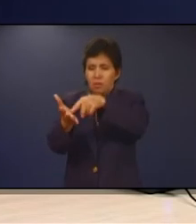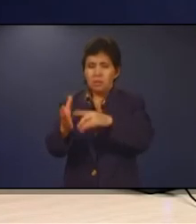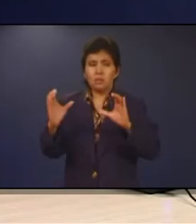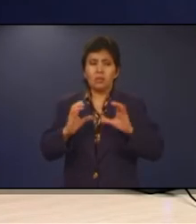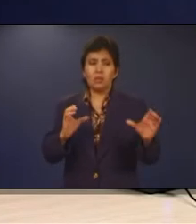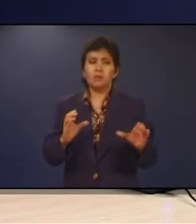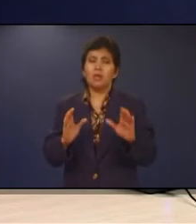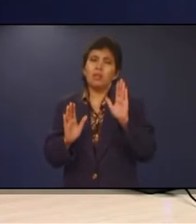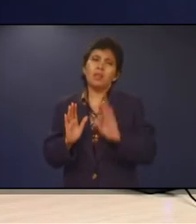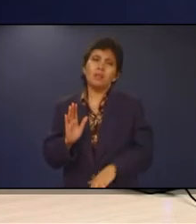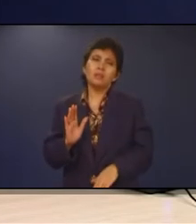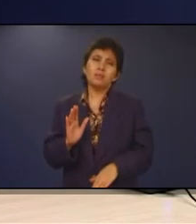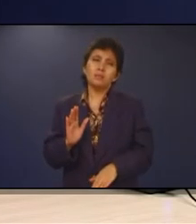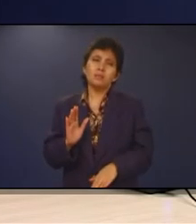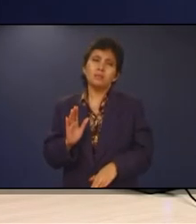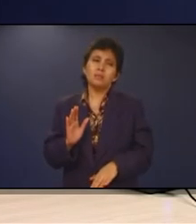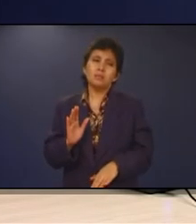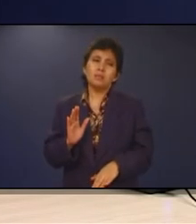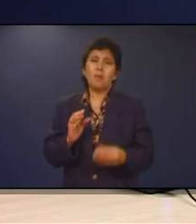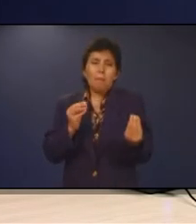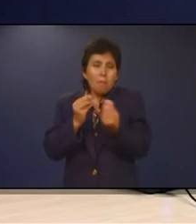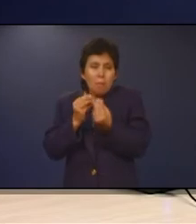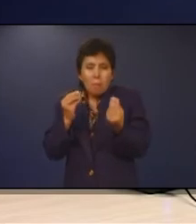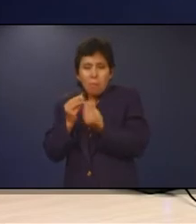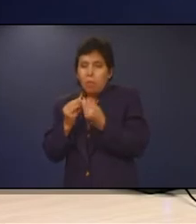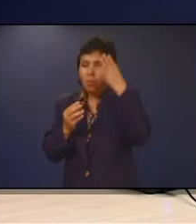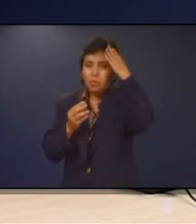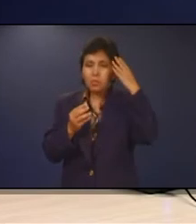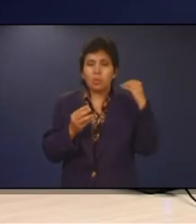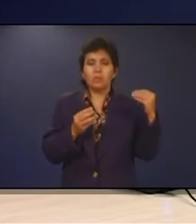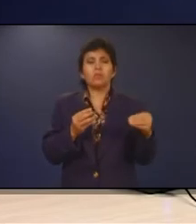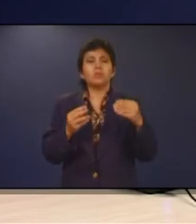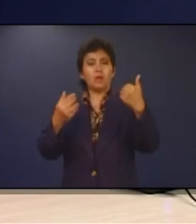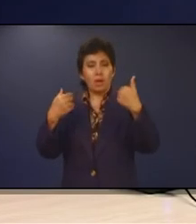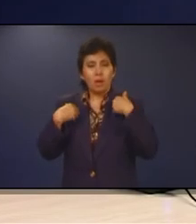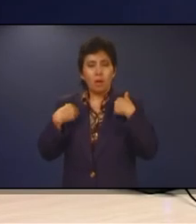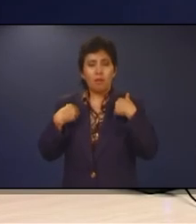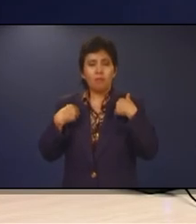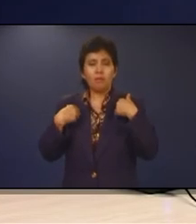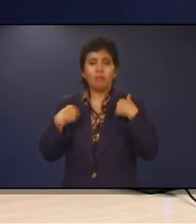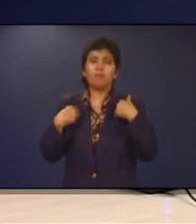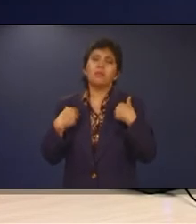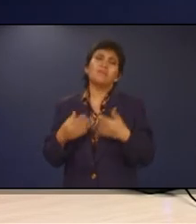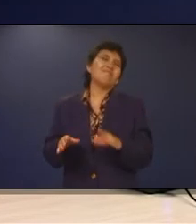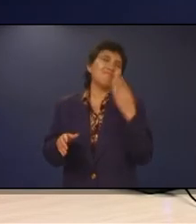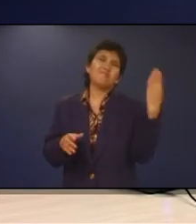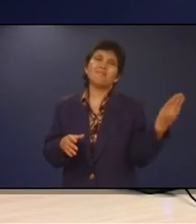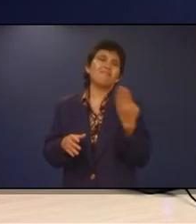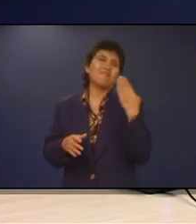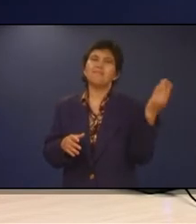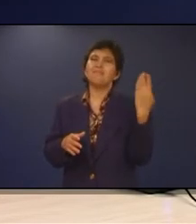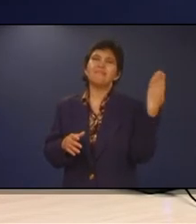are less likely to pursue more knowledge about this car. So you will have a rather flat feeling, a rather